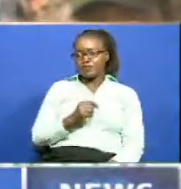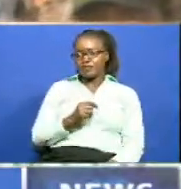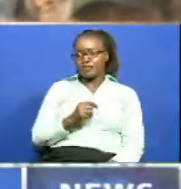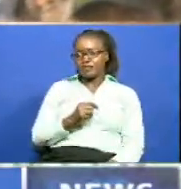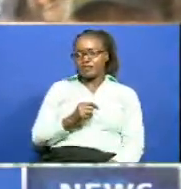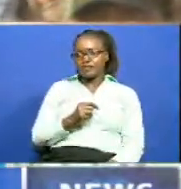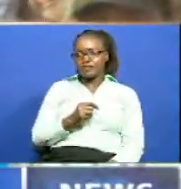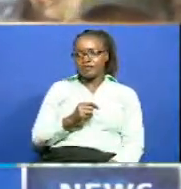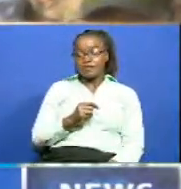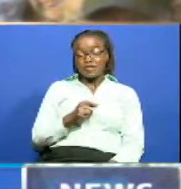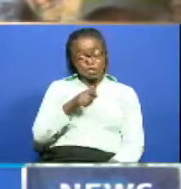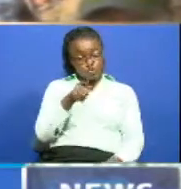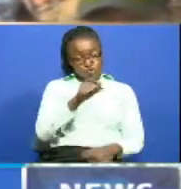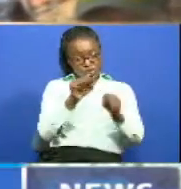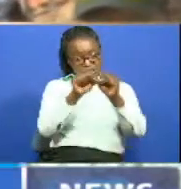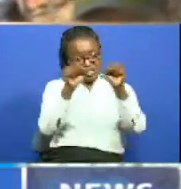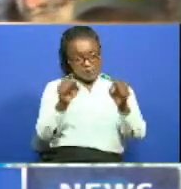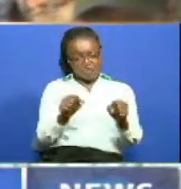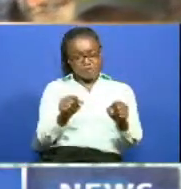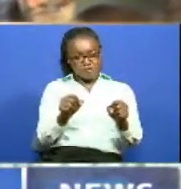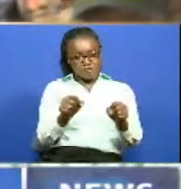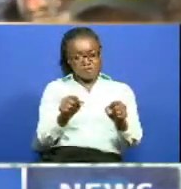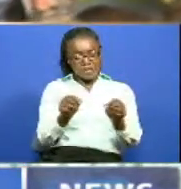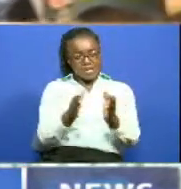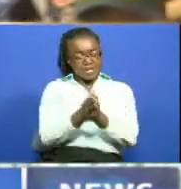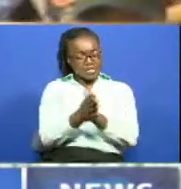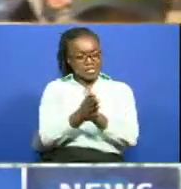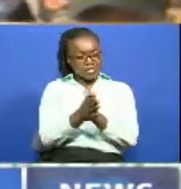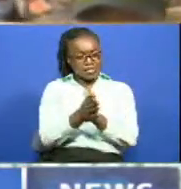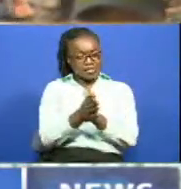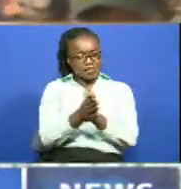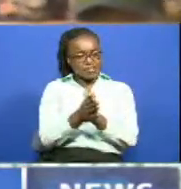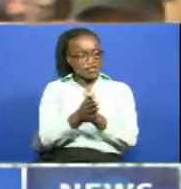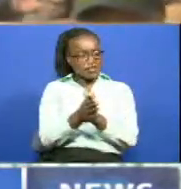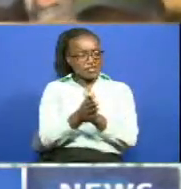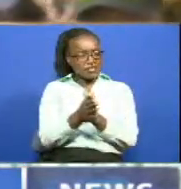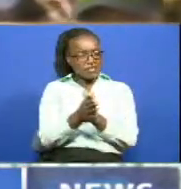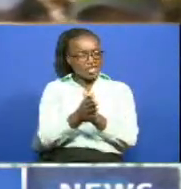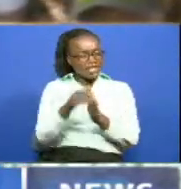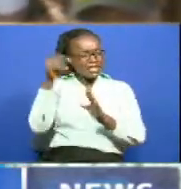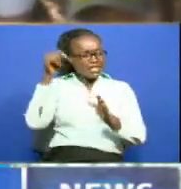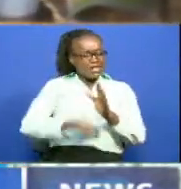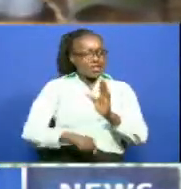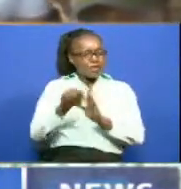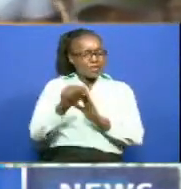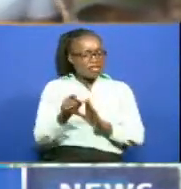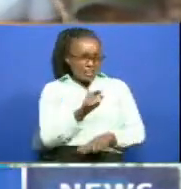hiyo system yenu na hiyo deep